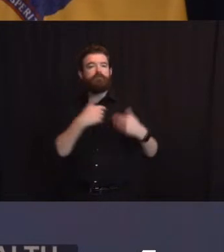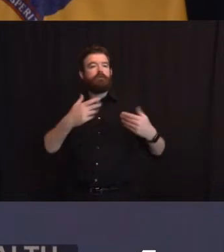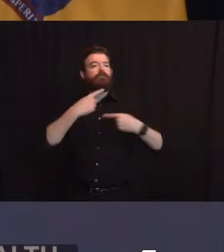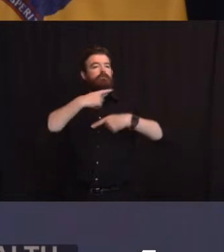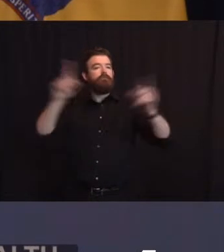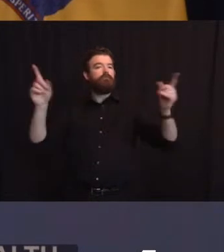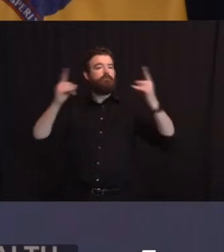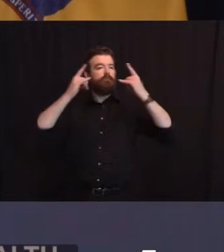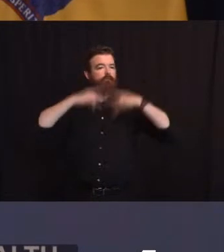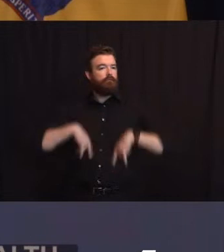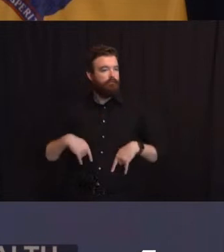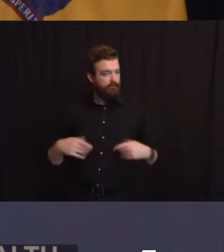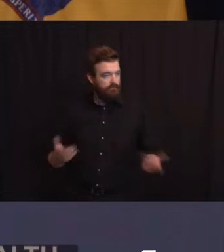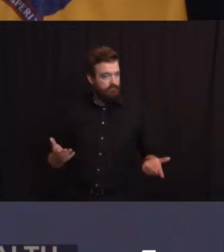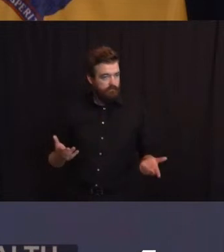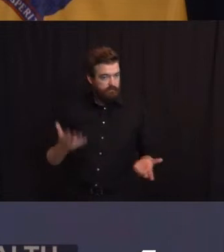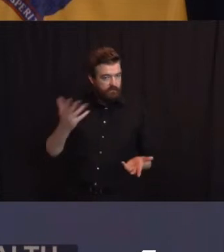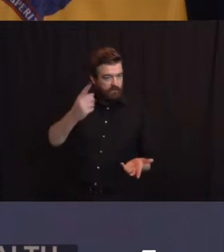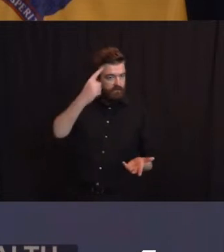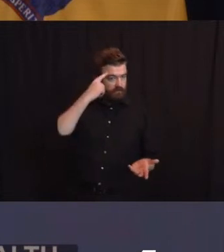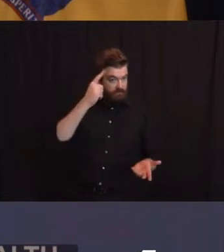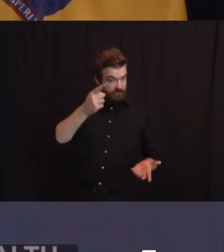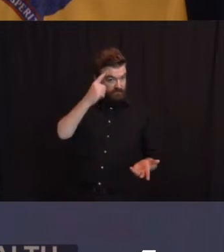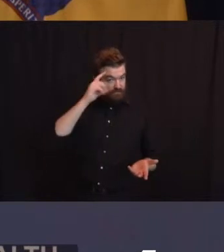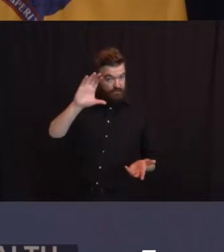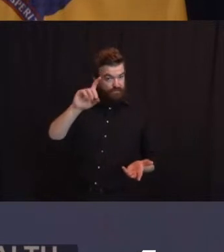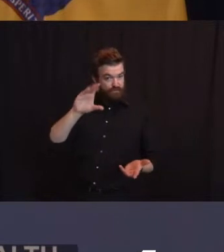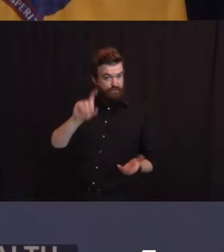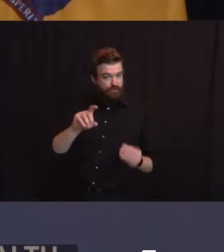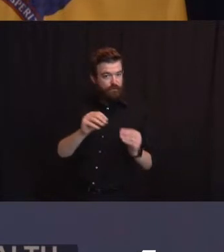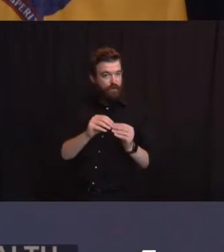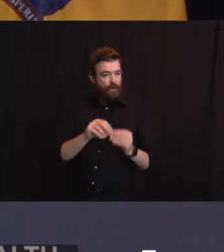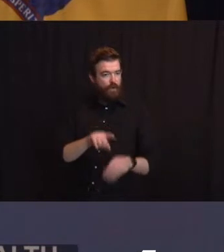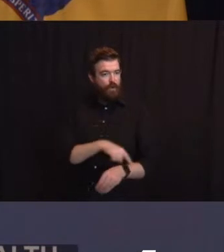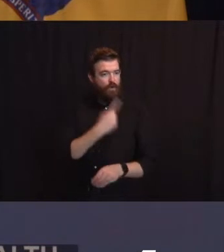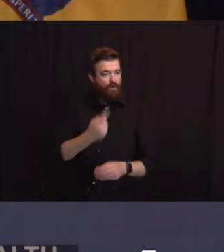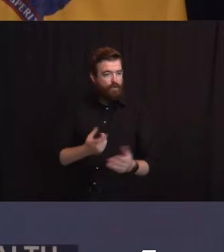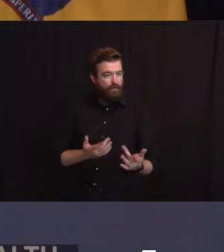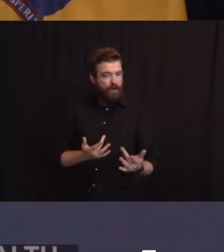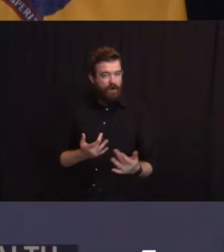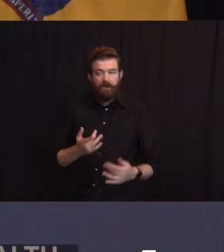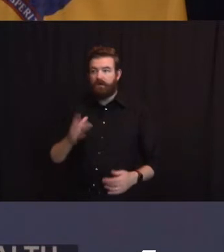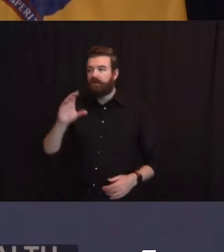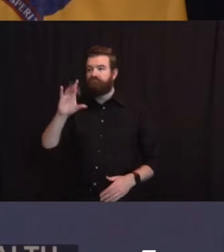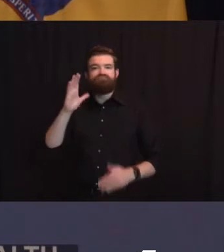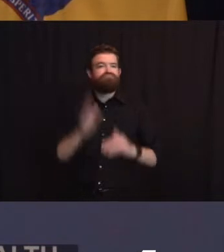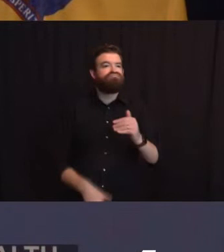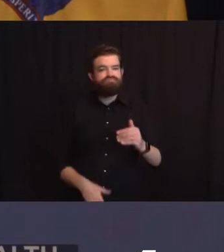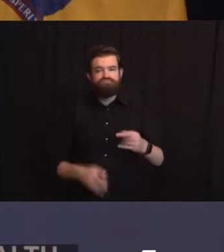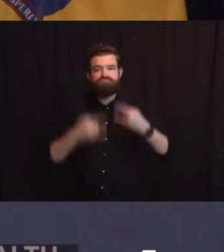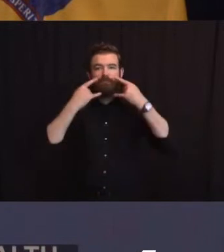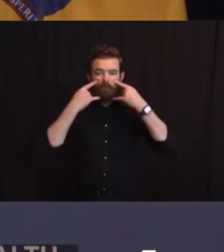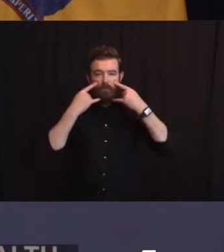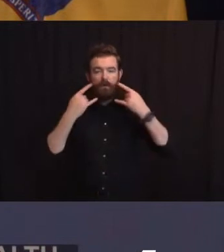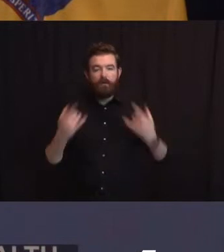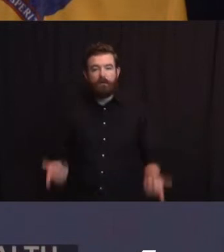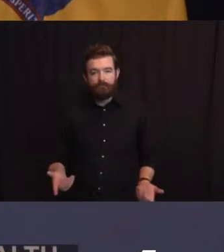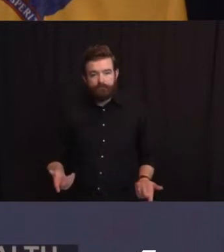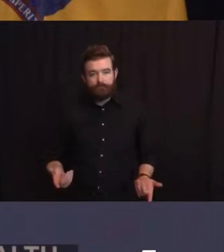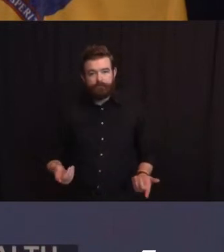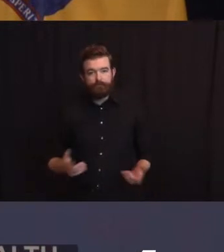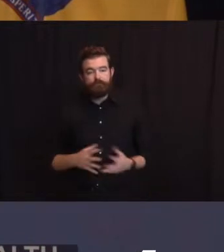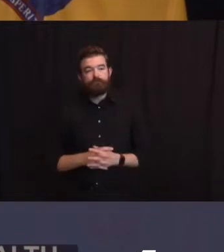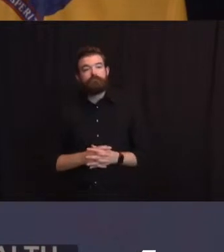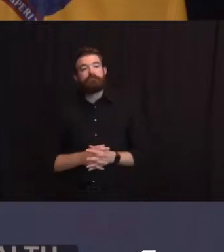like you are. Another question. Some states are deciding to do away with the $300